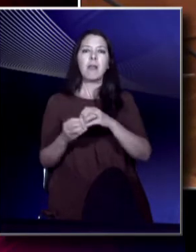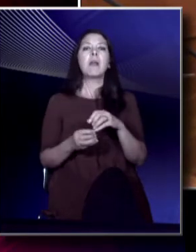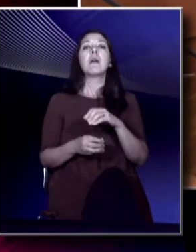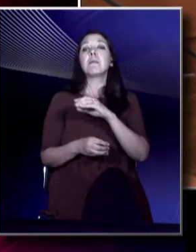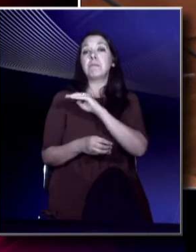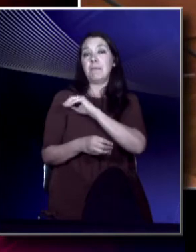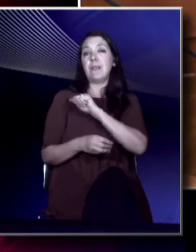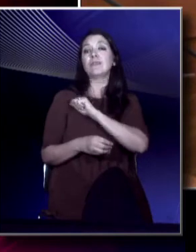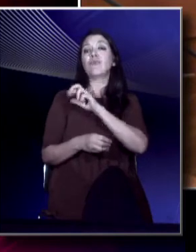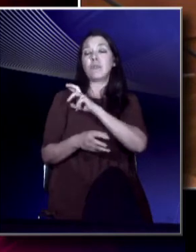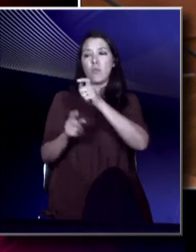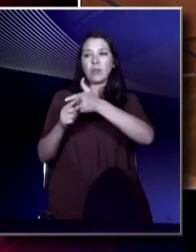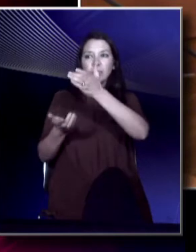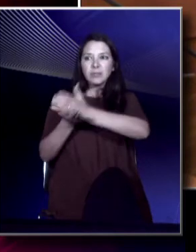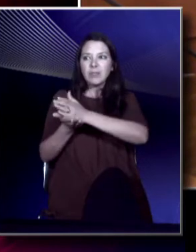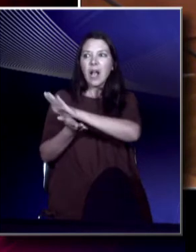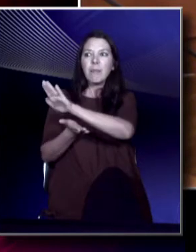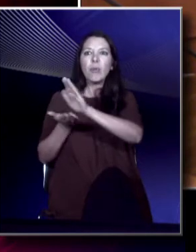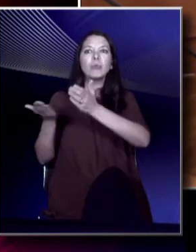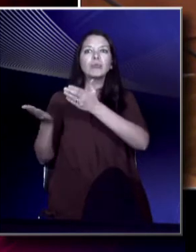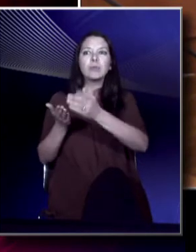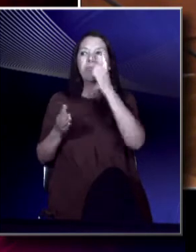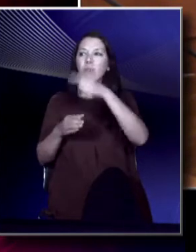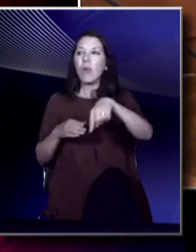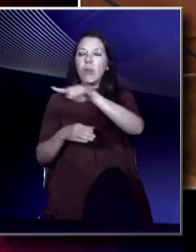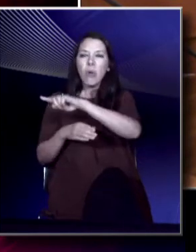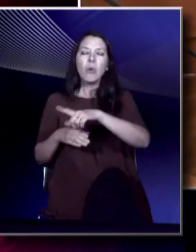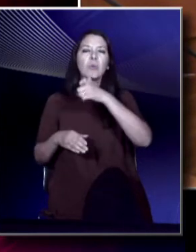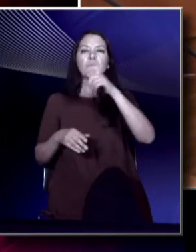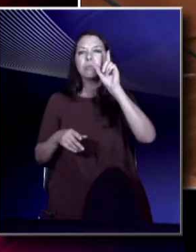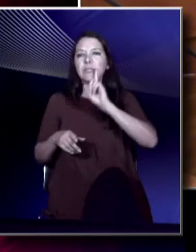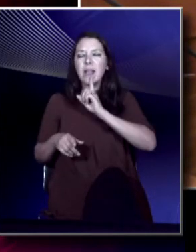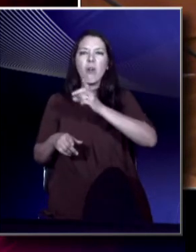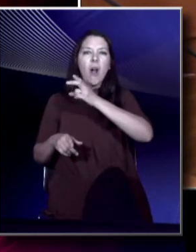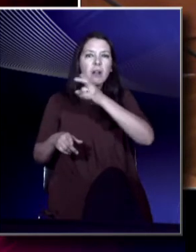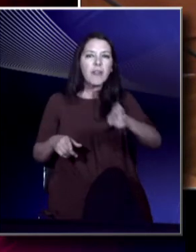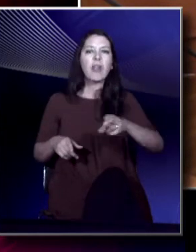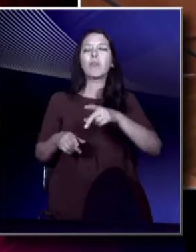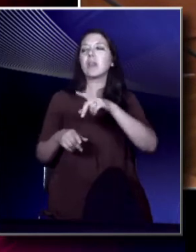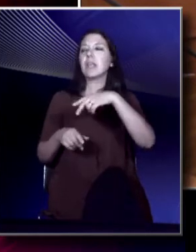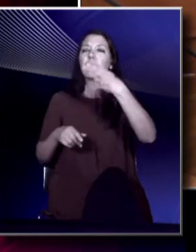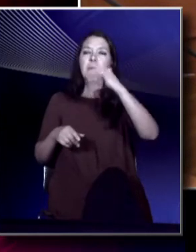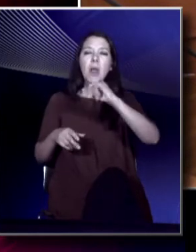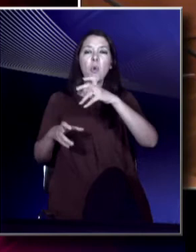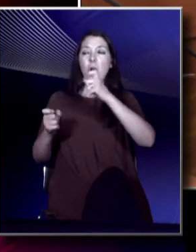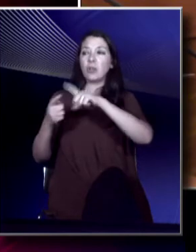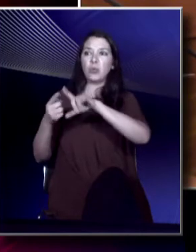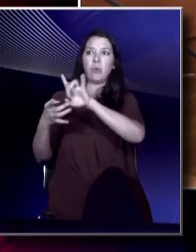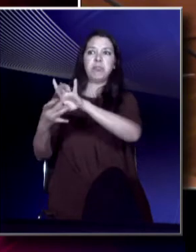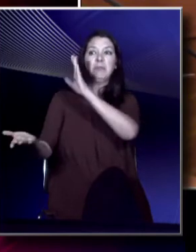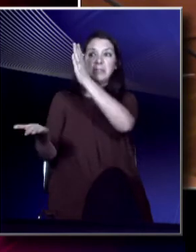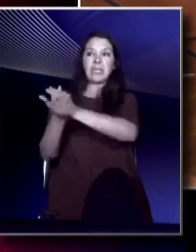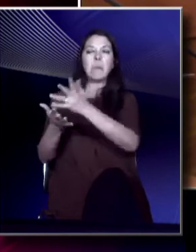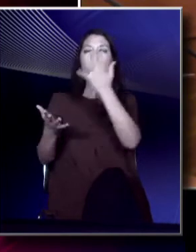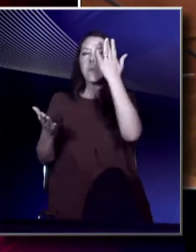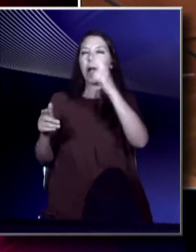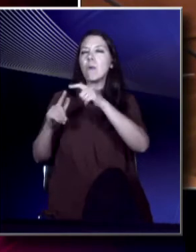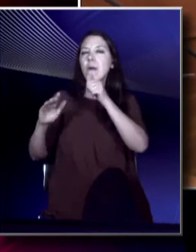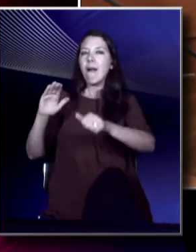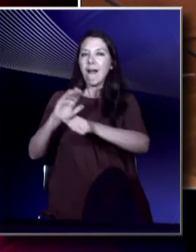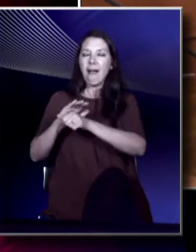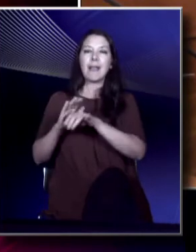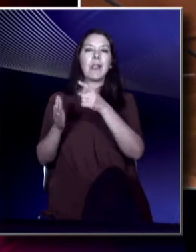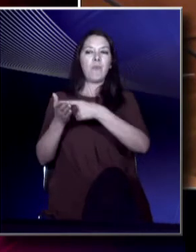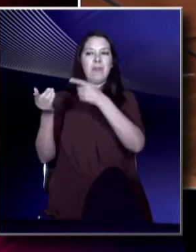willing to end the services of more than 60 children who are deaf, hard of hearing, and visually impaired to hide the systemic problems in the North